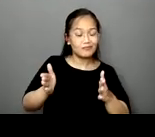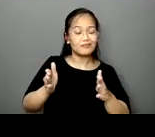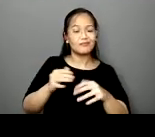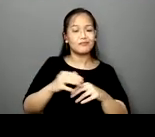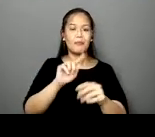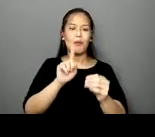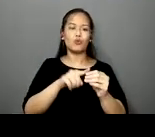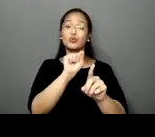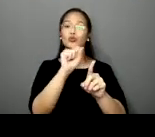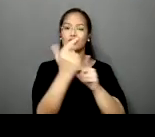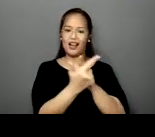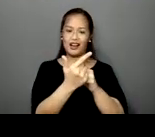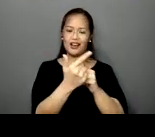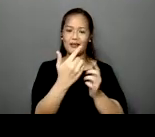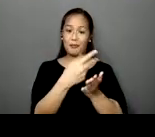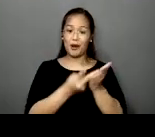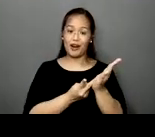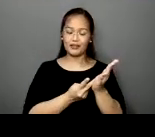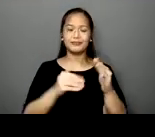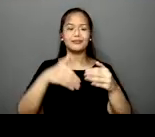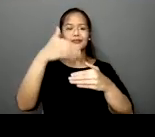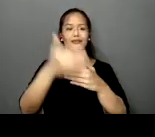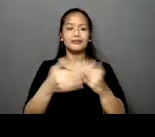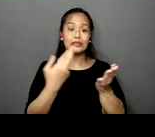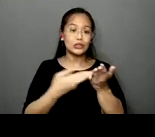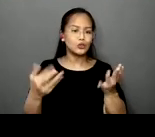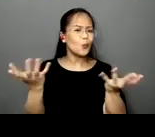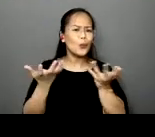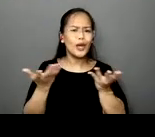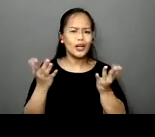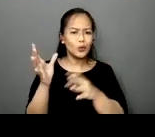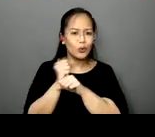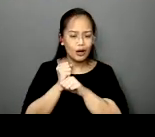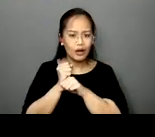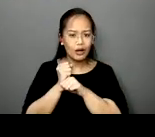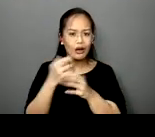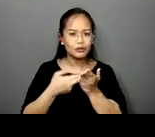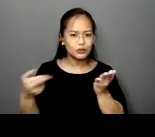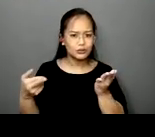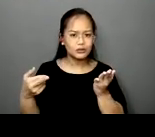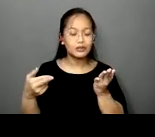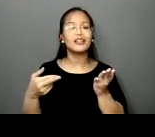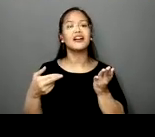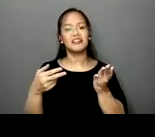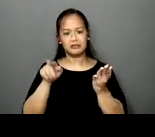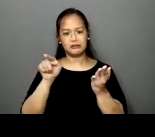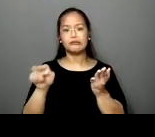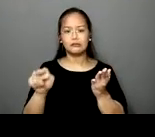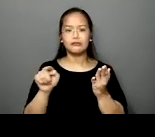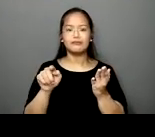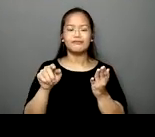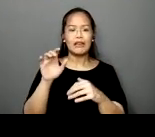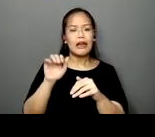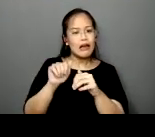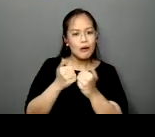And by looking at what resource they draw from, they're able to see and they examine and they present